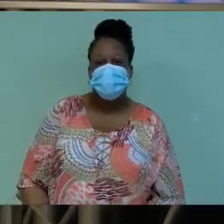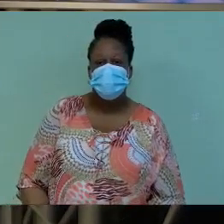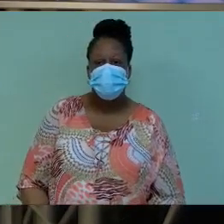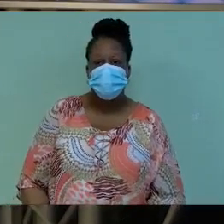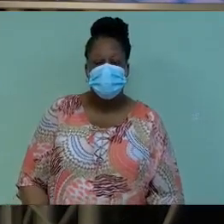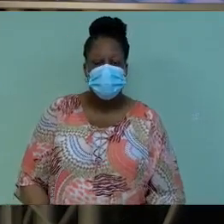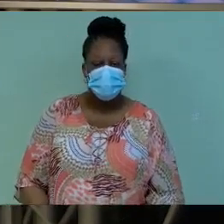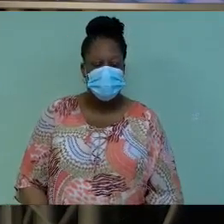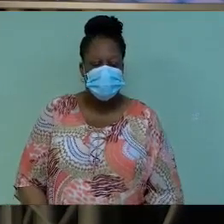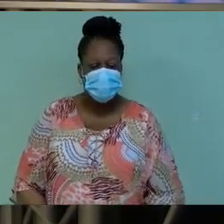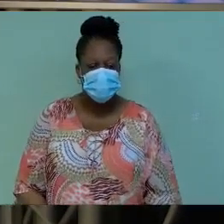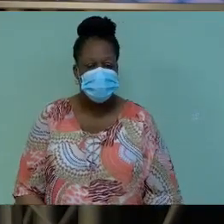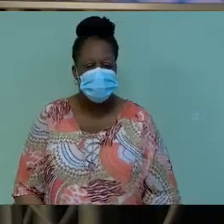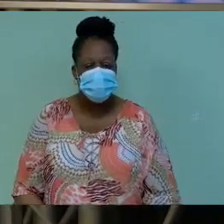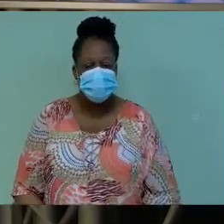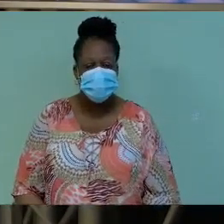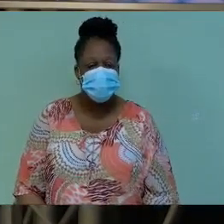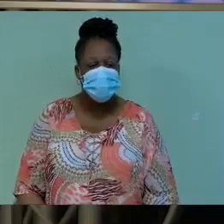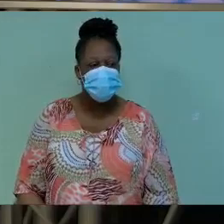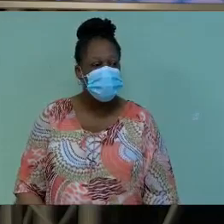If there are 5